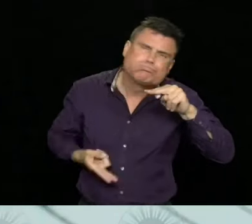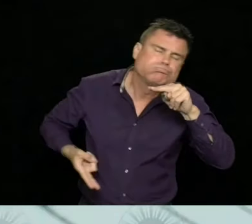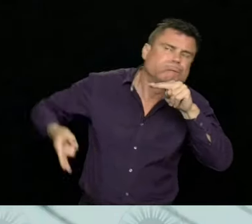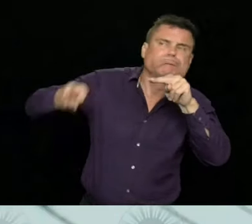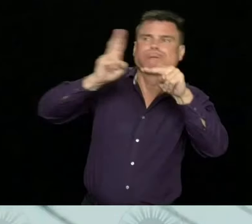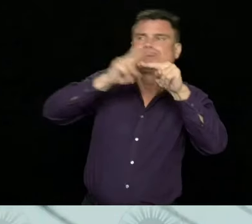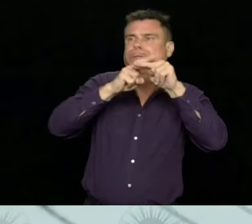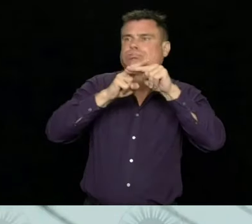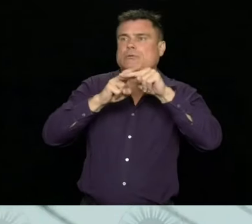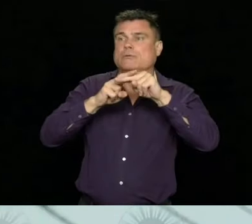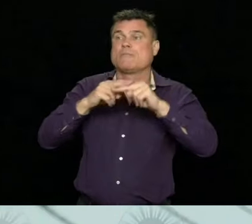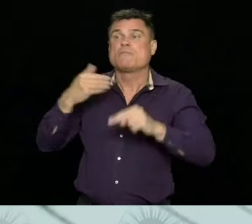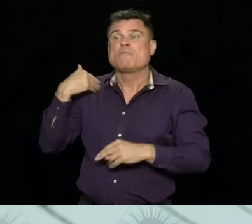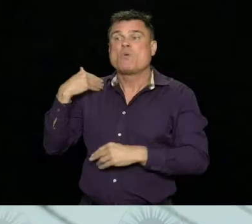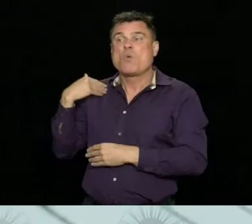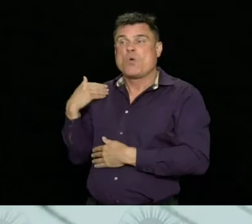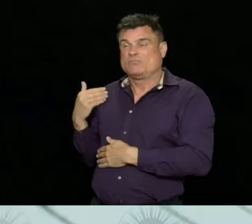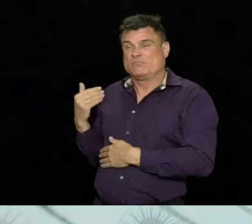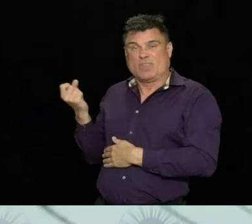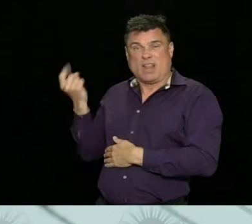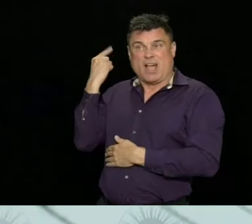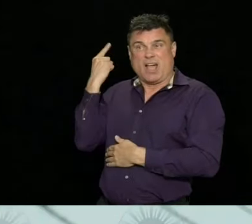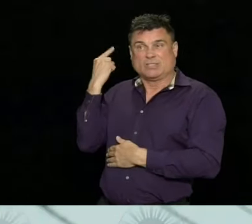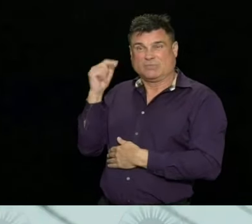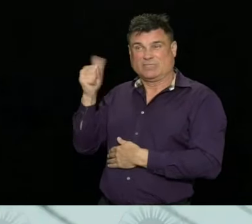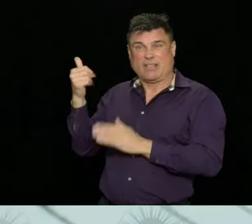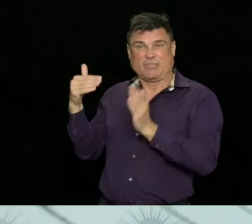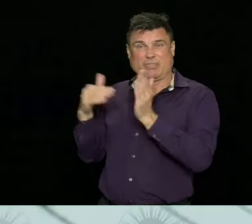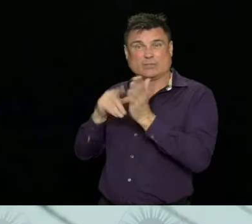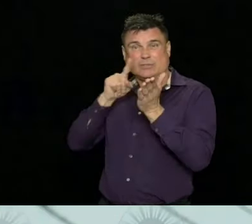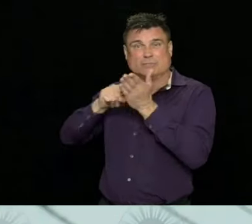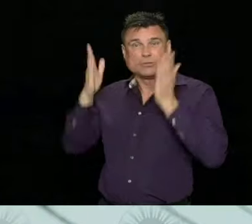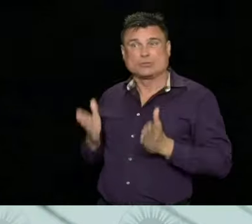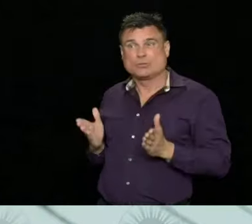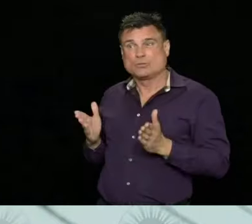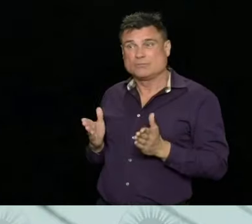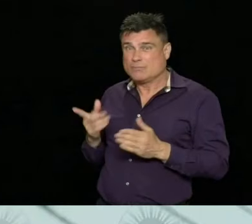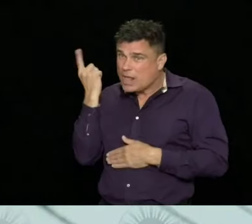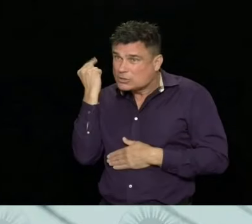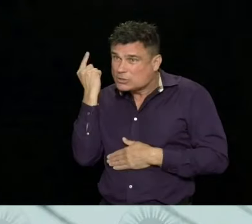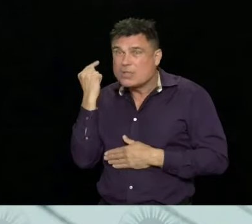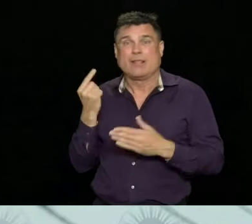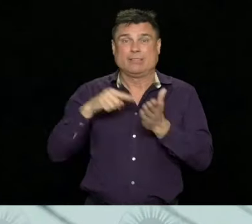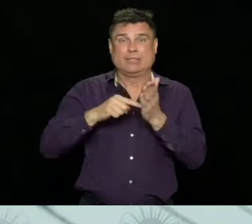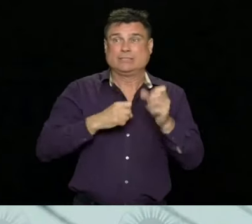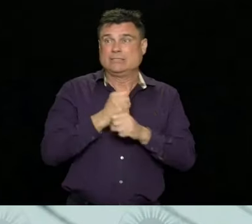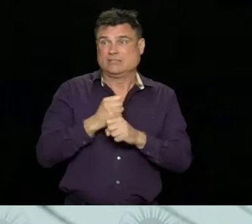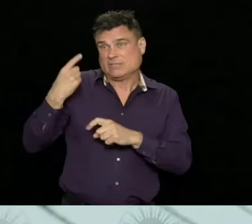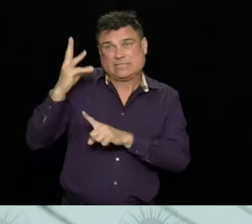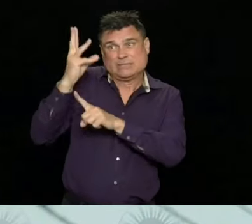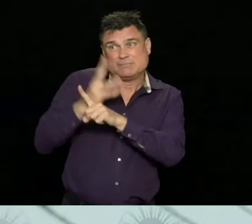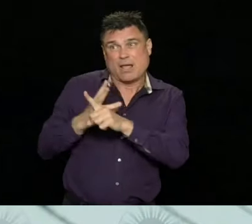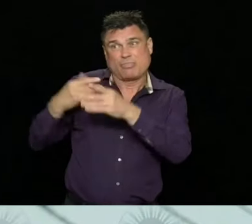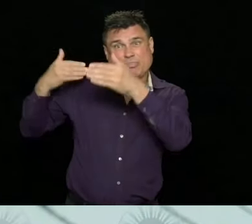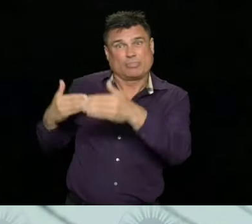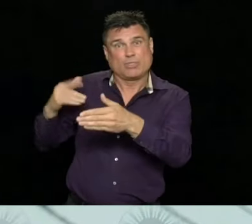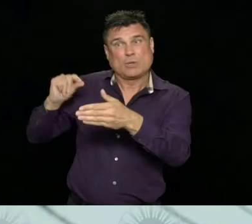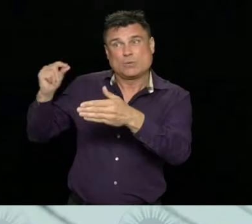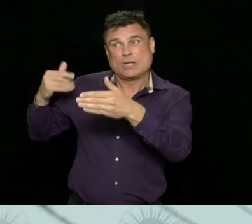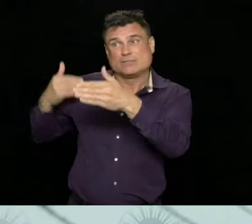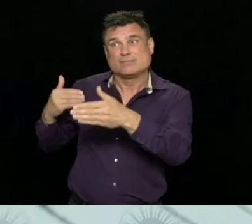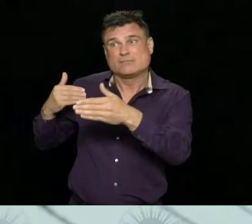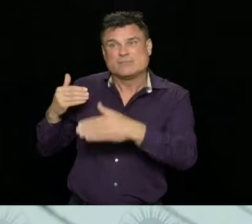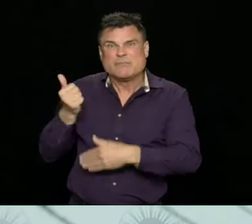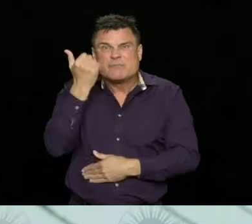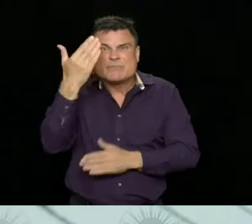to 15,000 already in the first 6 months. So the random inspections will take place. It could happen anywhere. It's a restaurant or